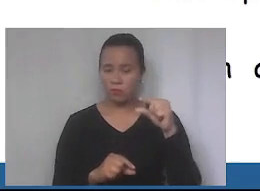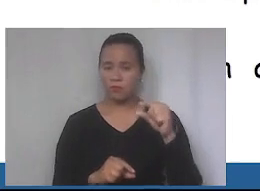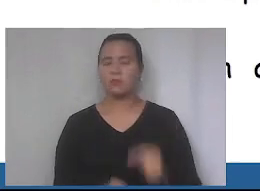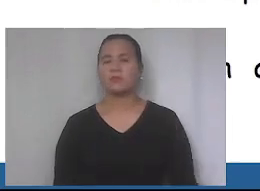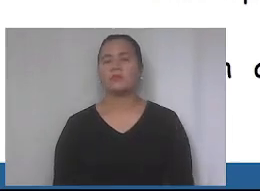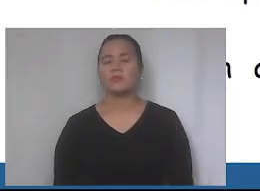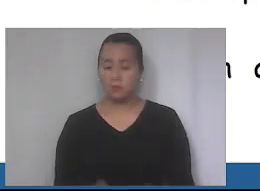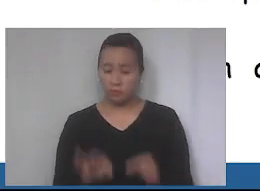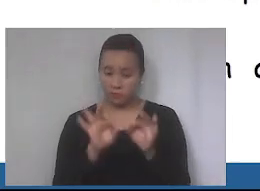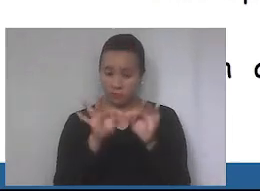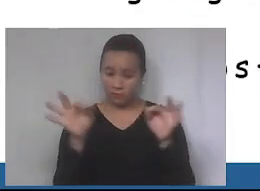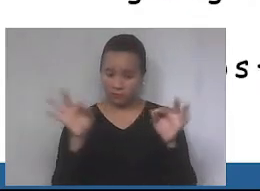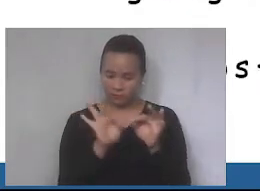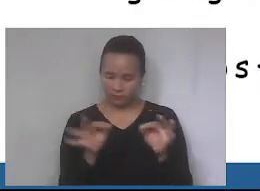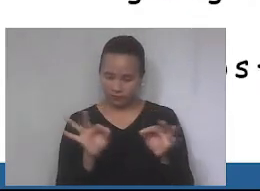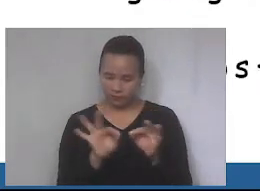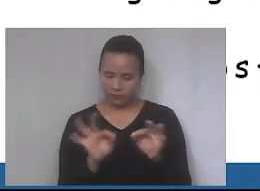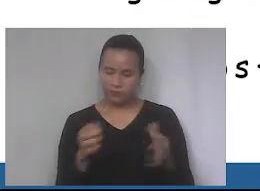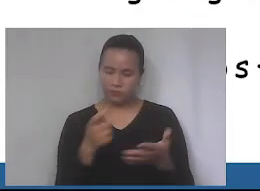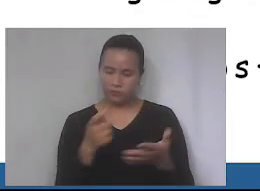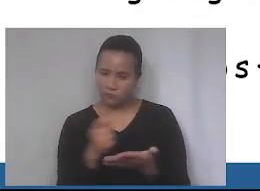text much bigger.